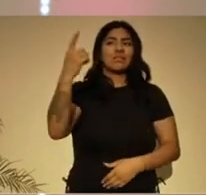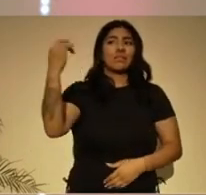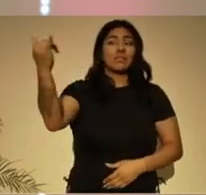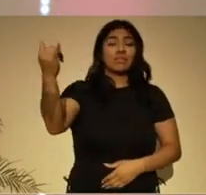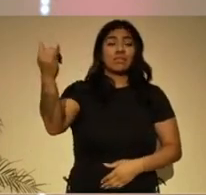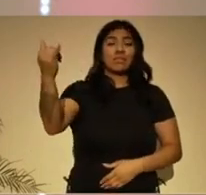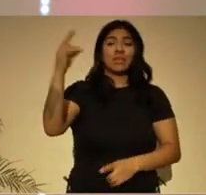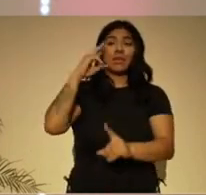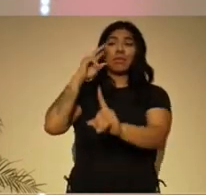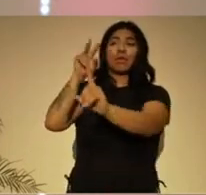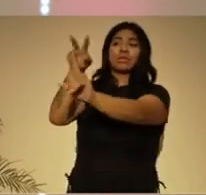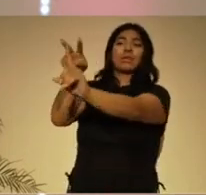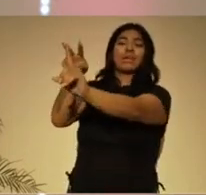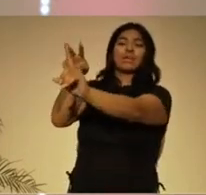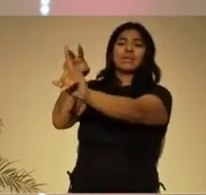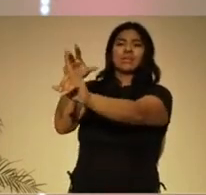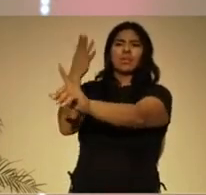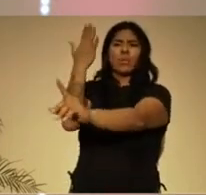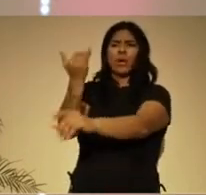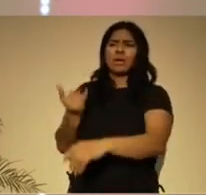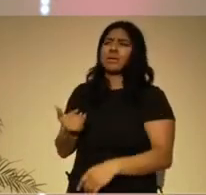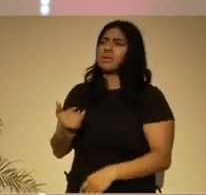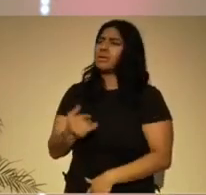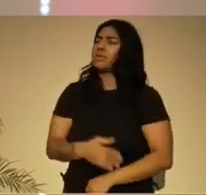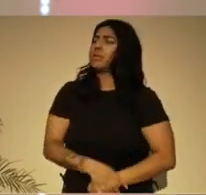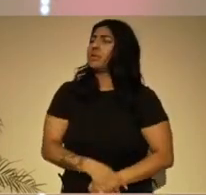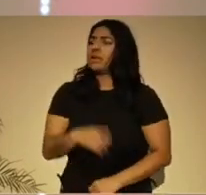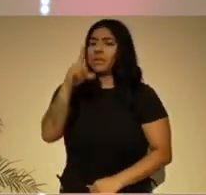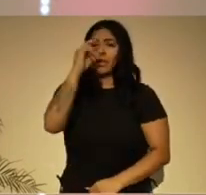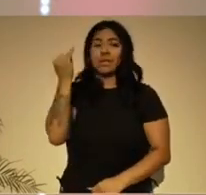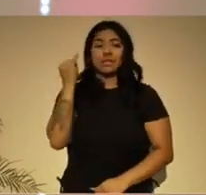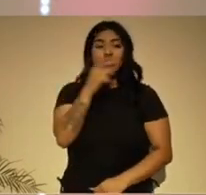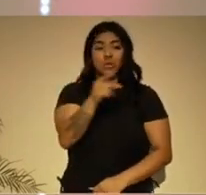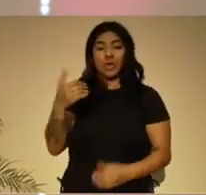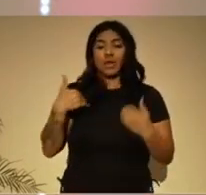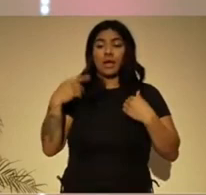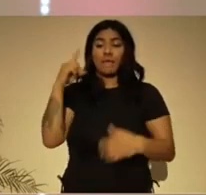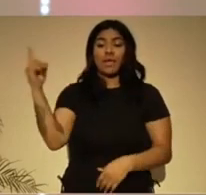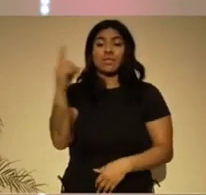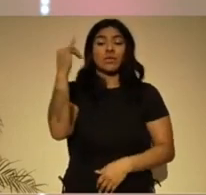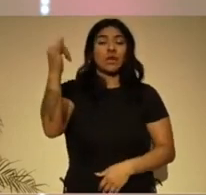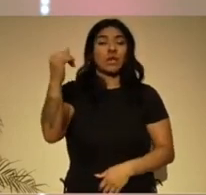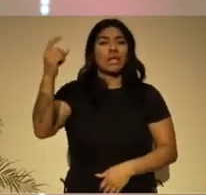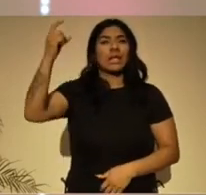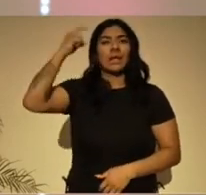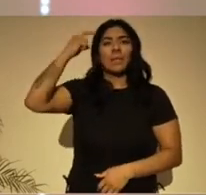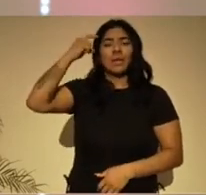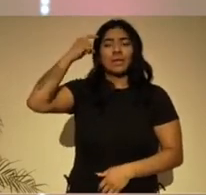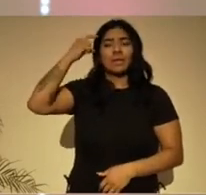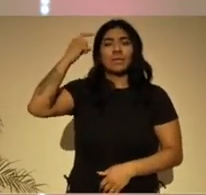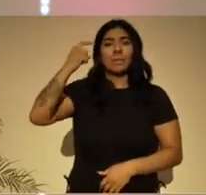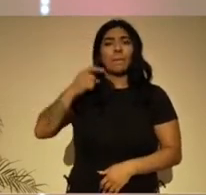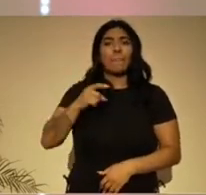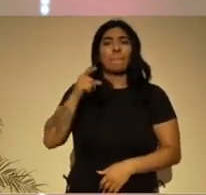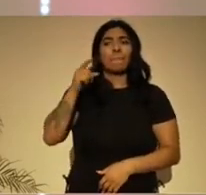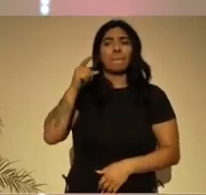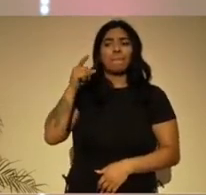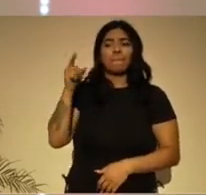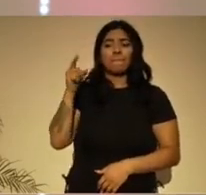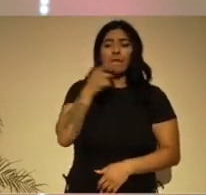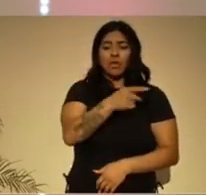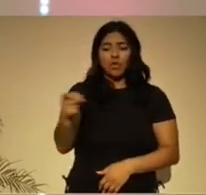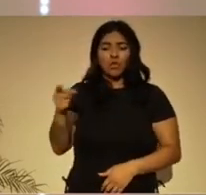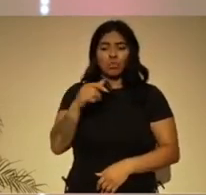perspective. Why? Because when you have eternity in mind, when you have an eternal perspective, you set